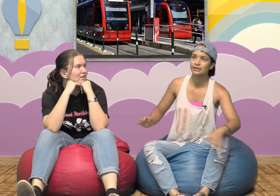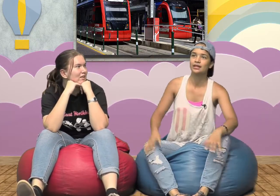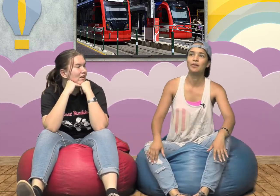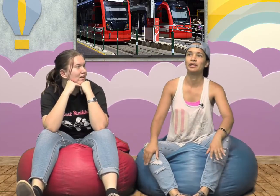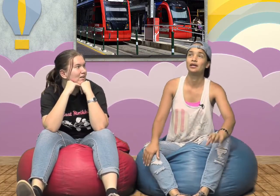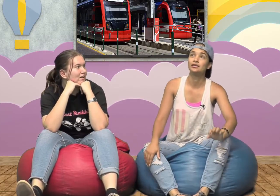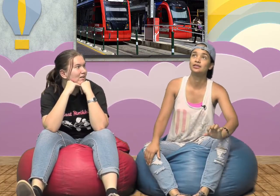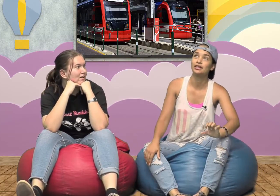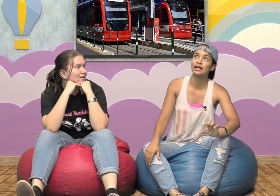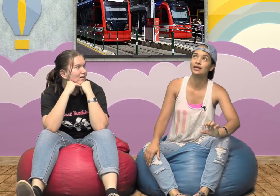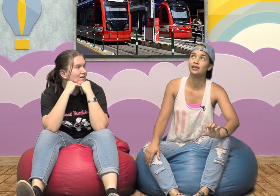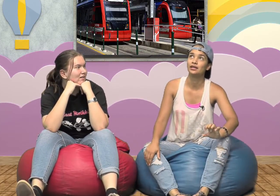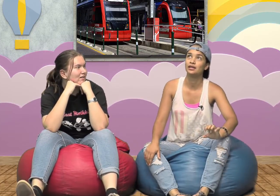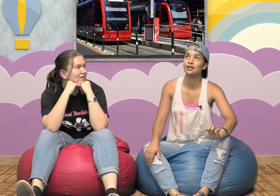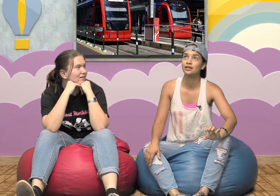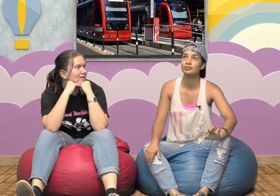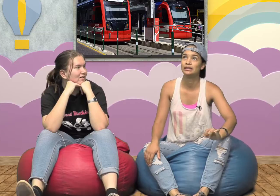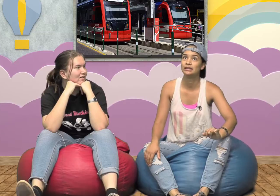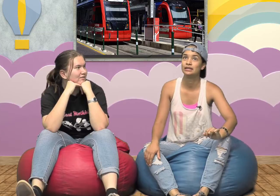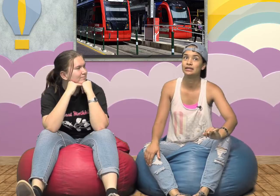Jeannie? I want to go to like